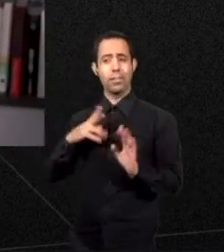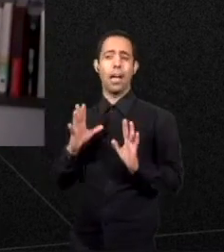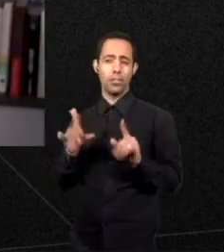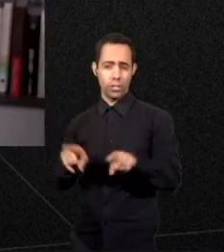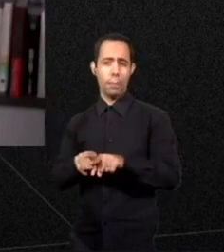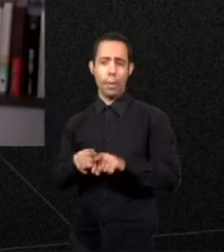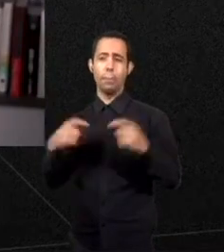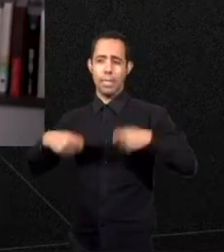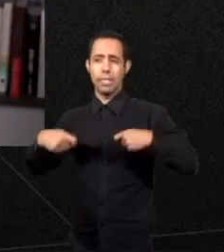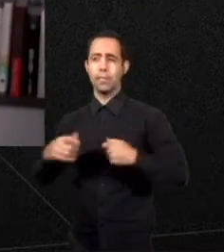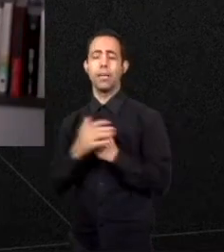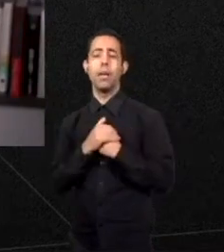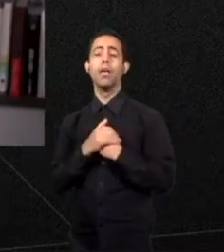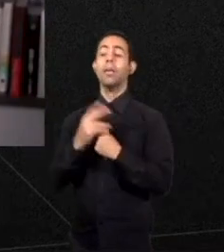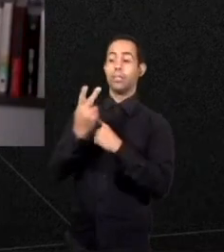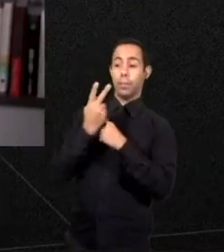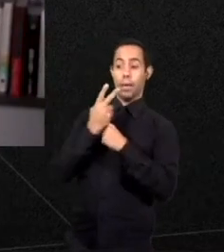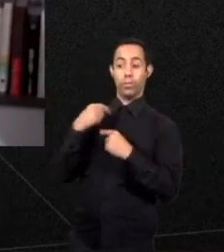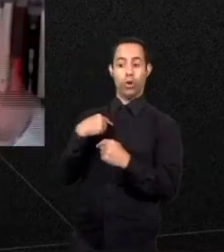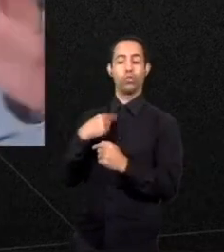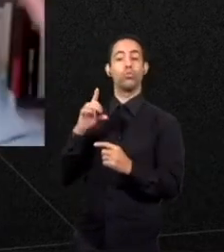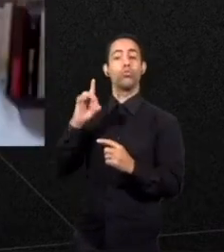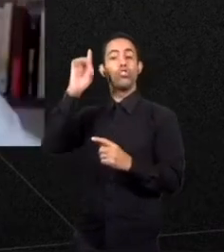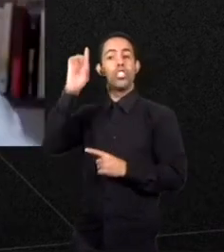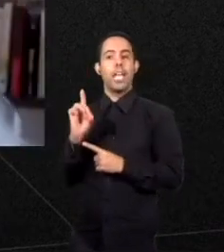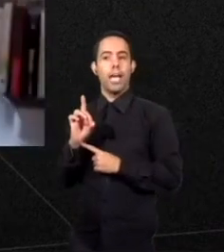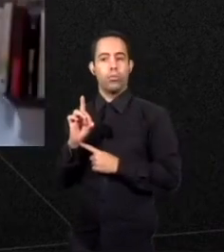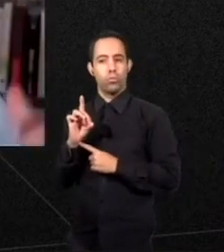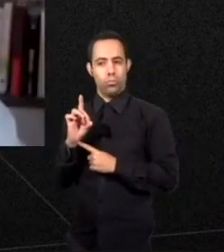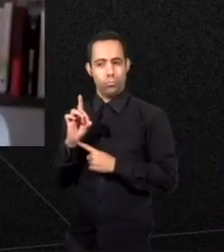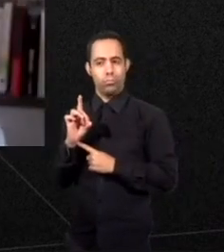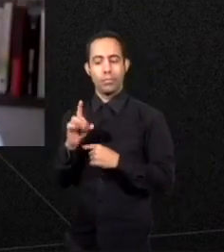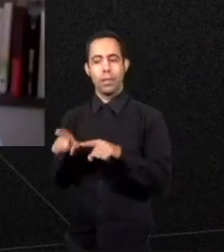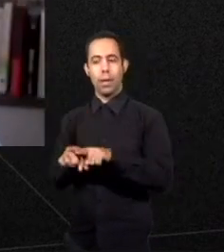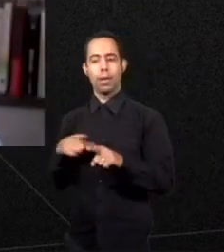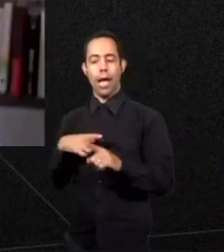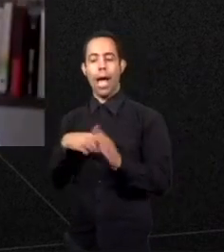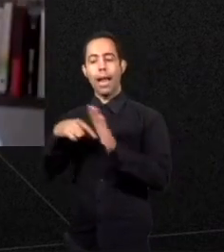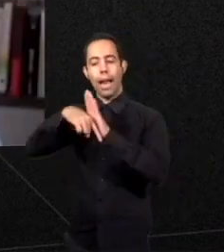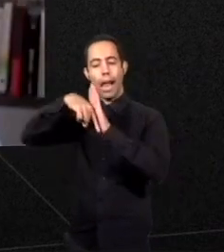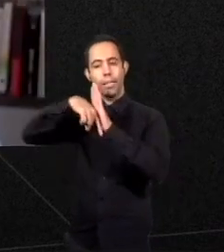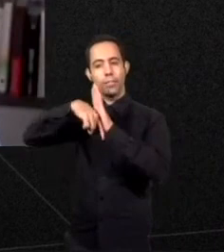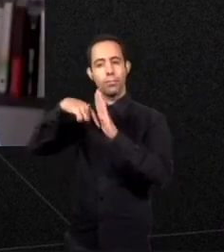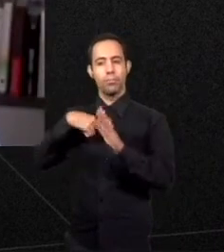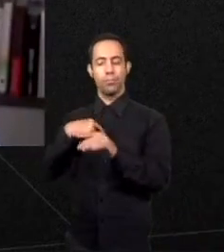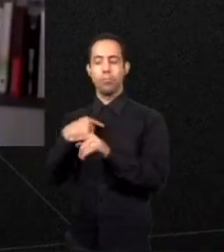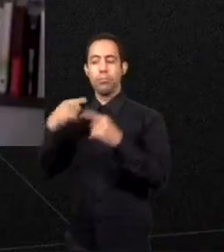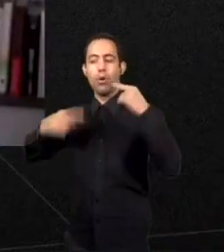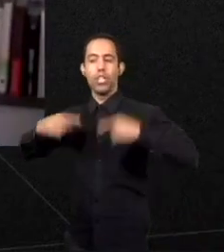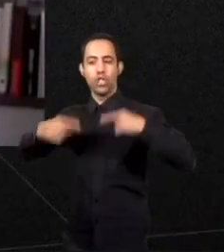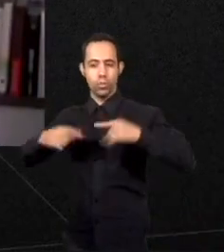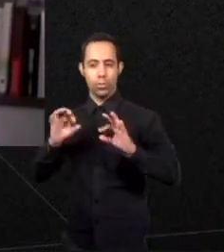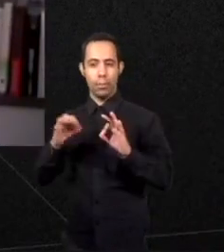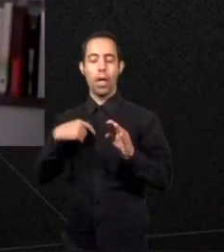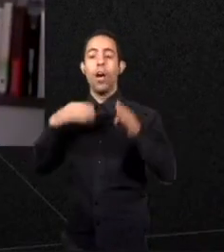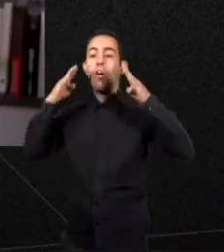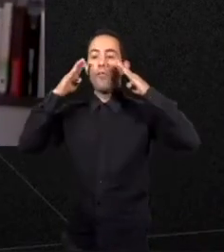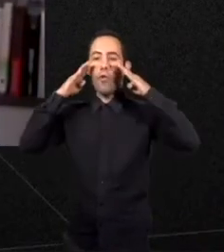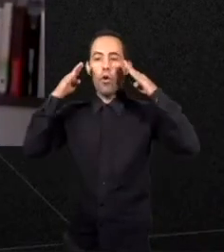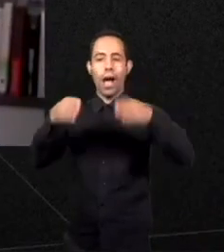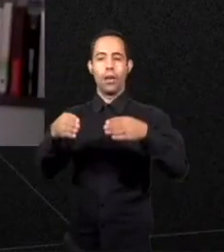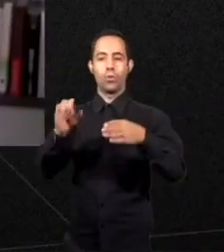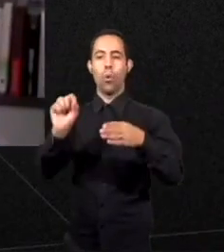and human rights. And we don't have a lot of time, so I would focus on three main